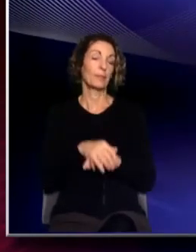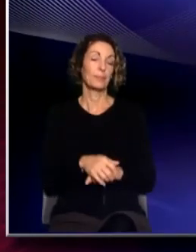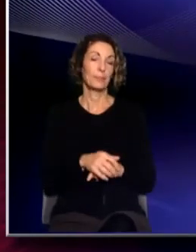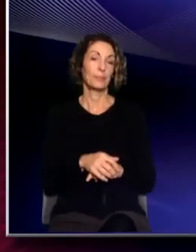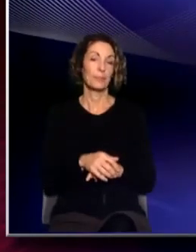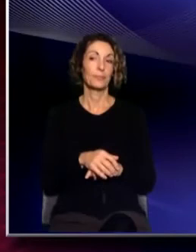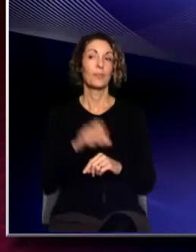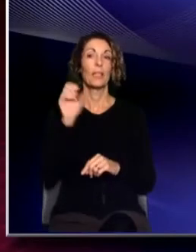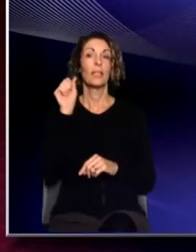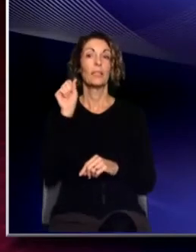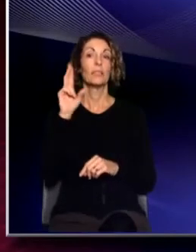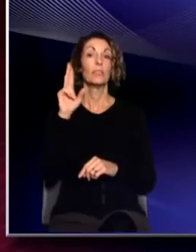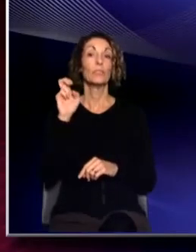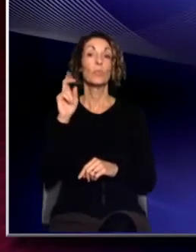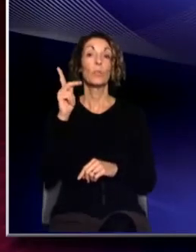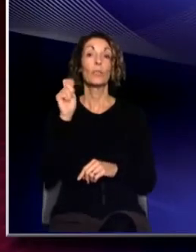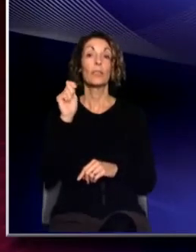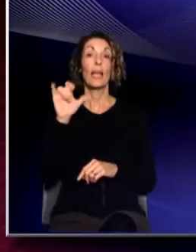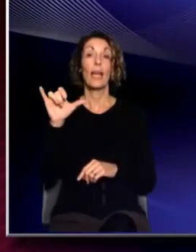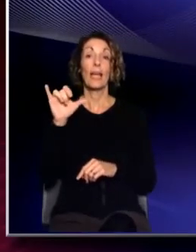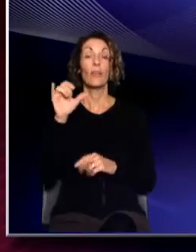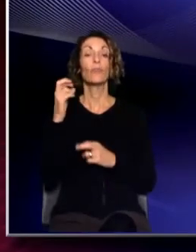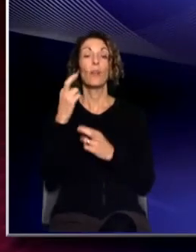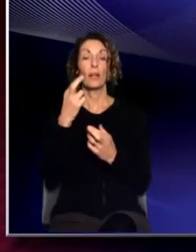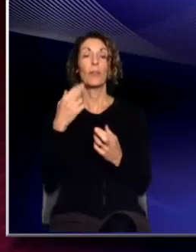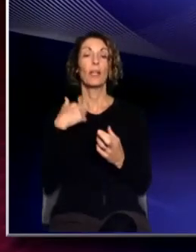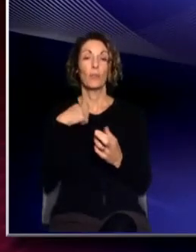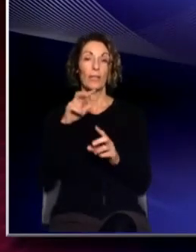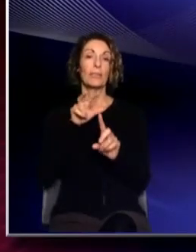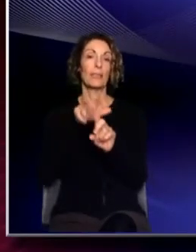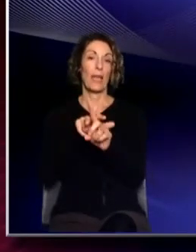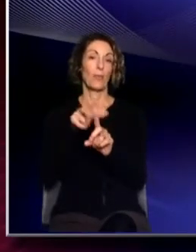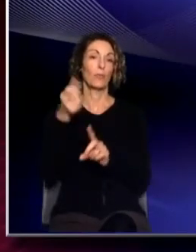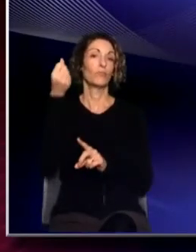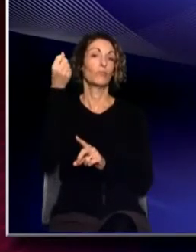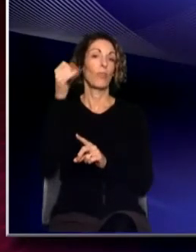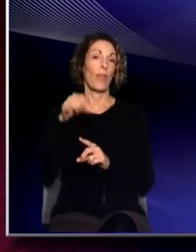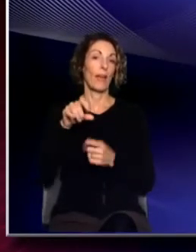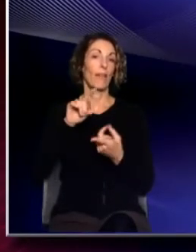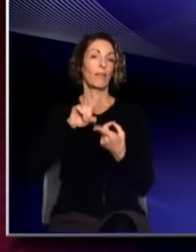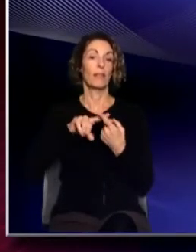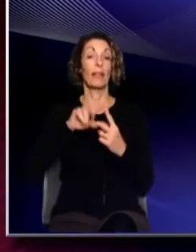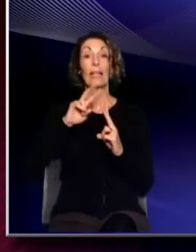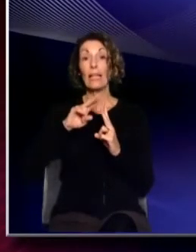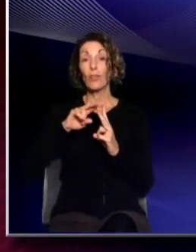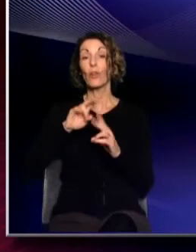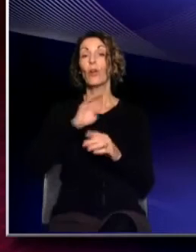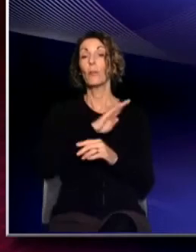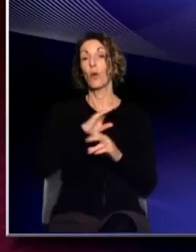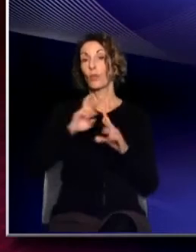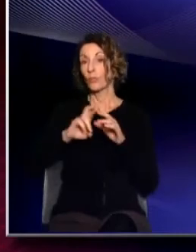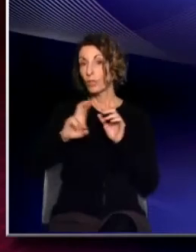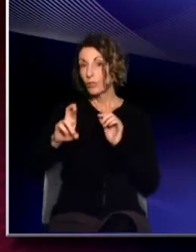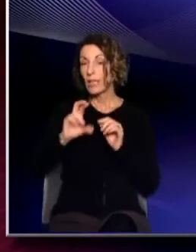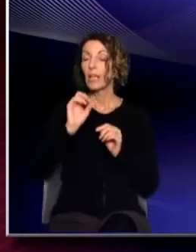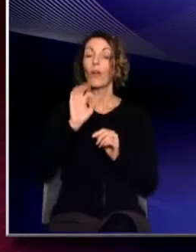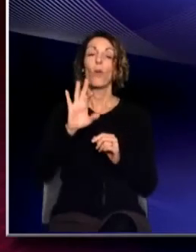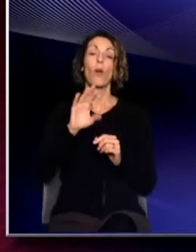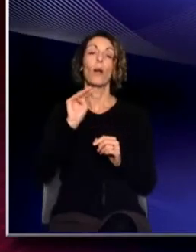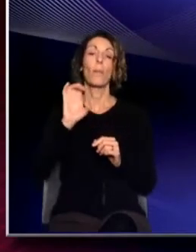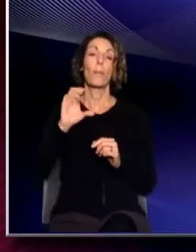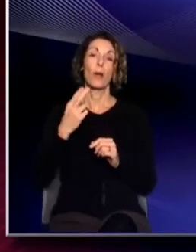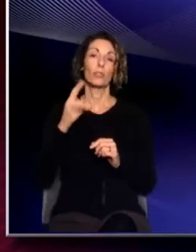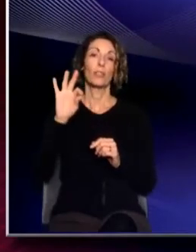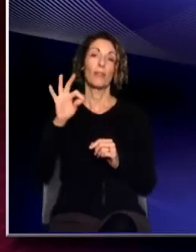This is Suke Kneifel. I move that we table this until either the board retreat or the March